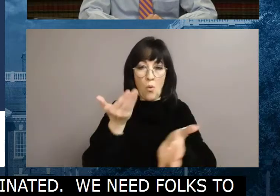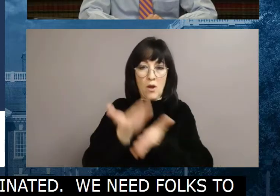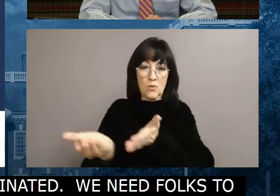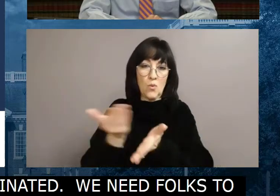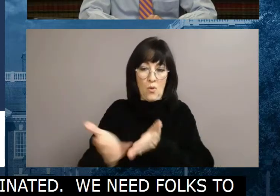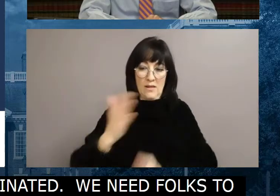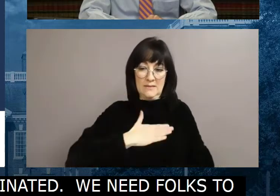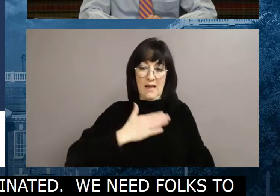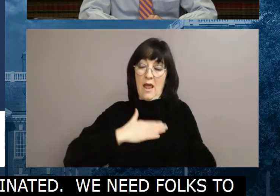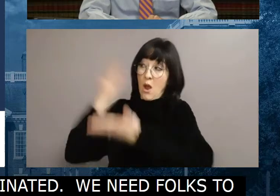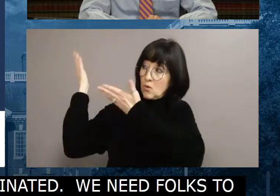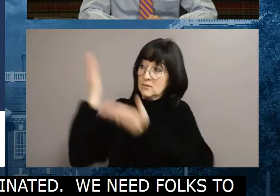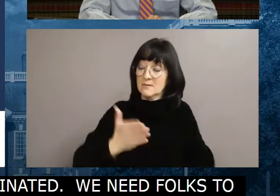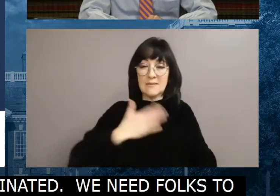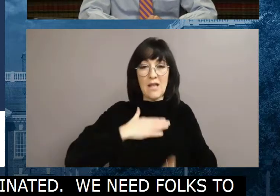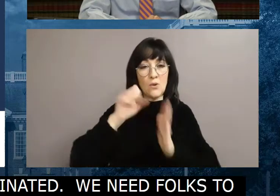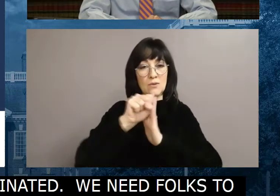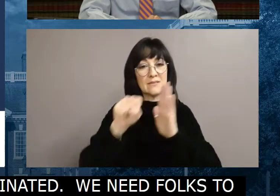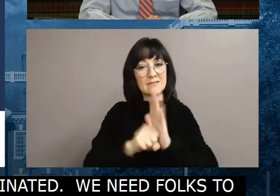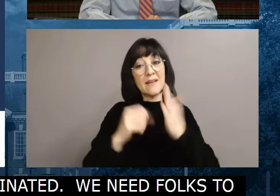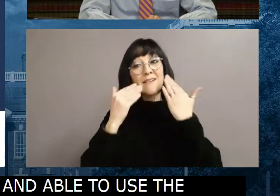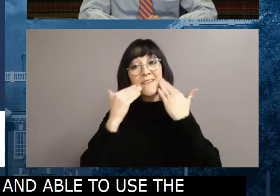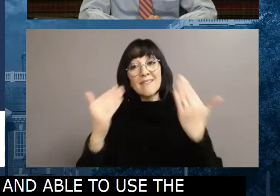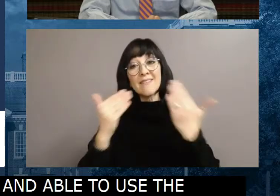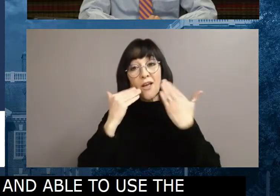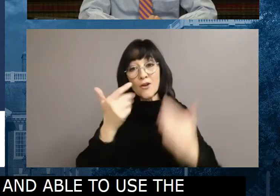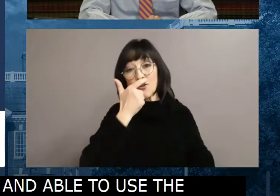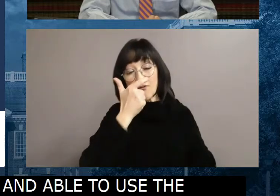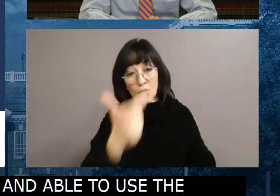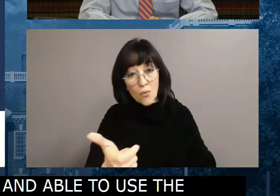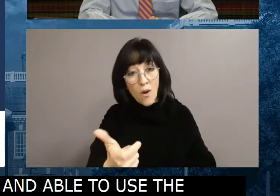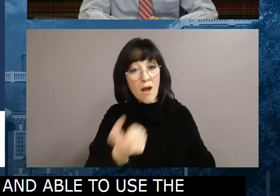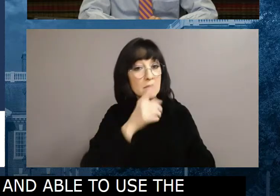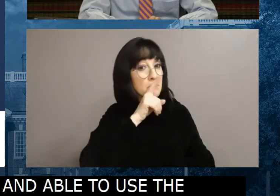So thanks for joining us. Make sure when you're out circulating, wear your